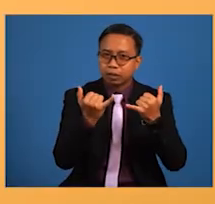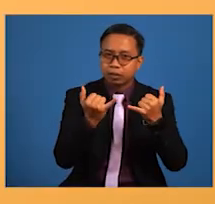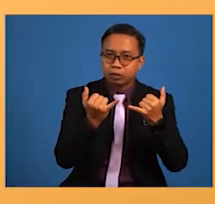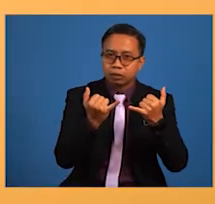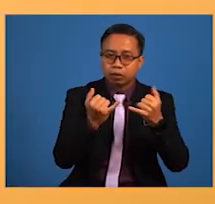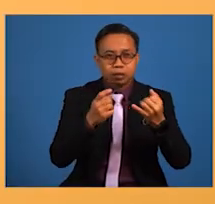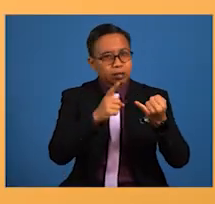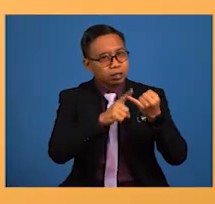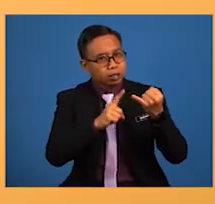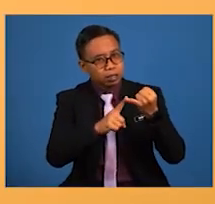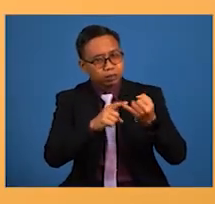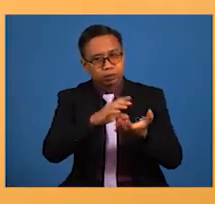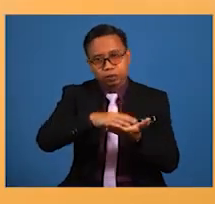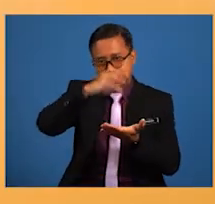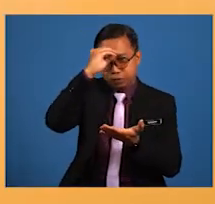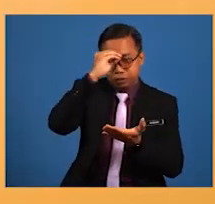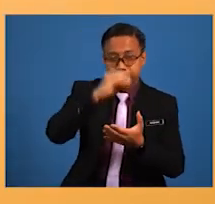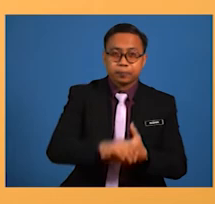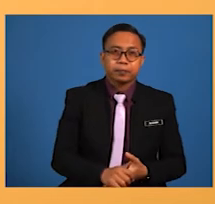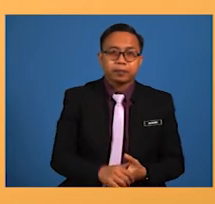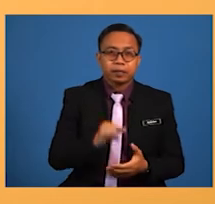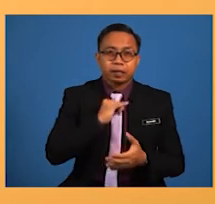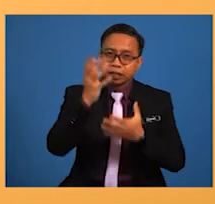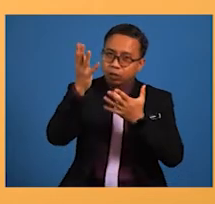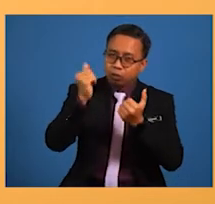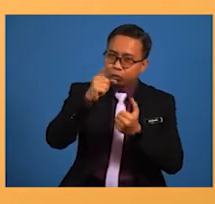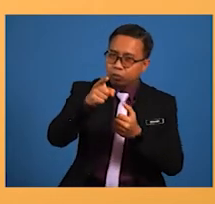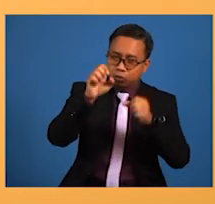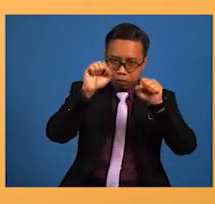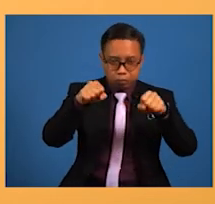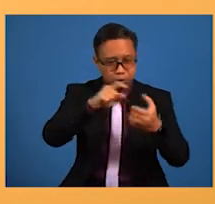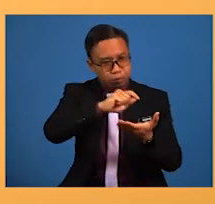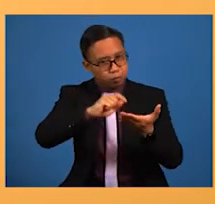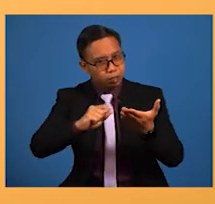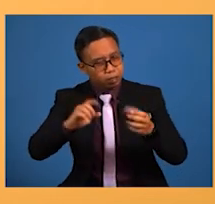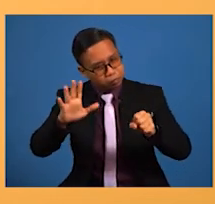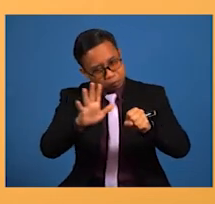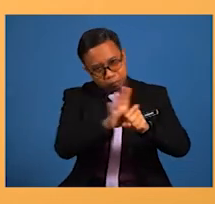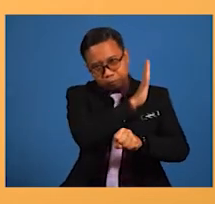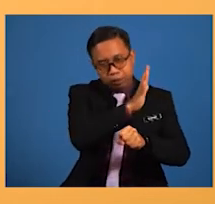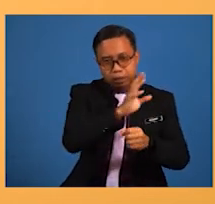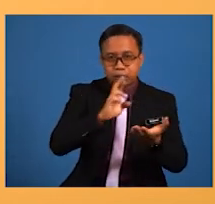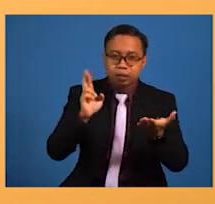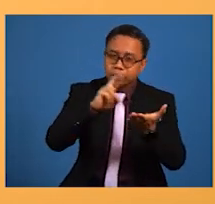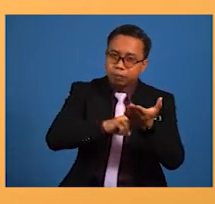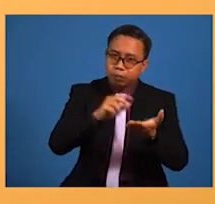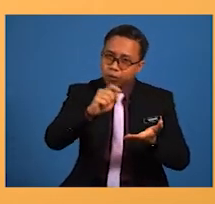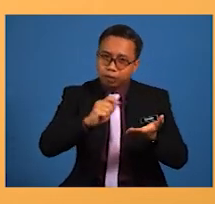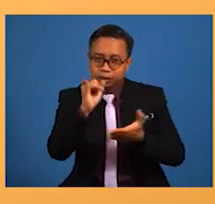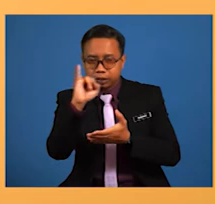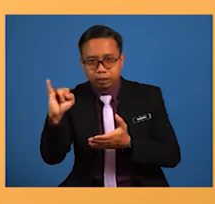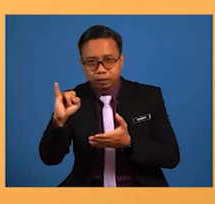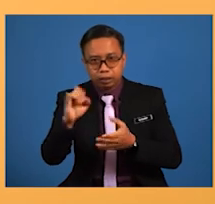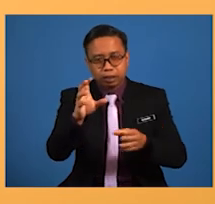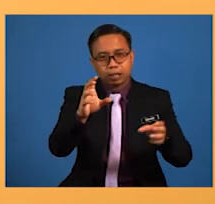Now, we have come to the end of the lesson. I hope you will be able to write a complete piece of report writing with